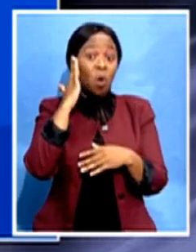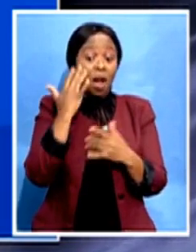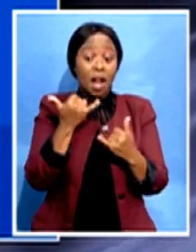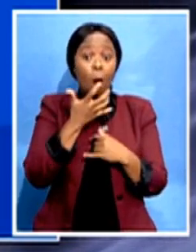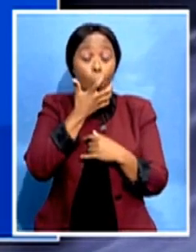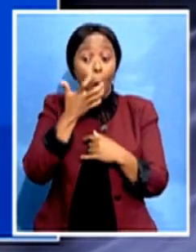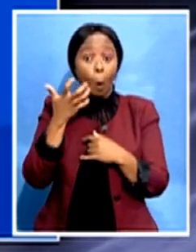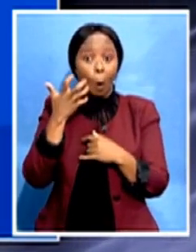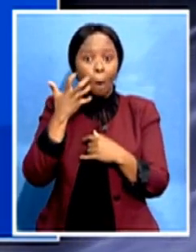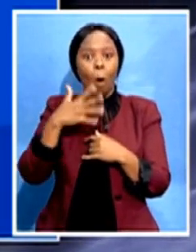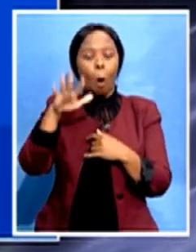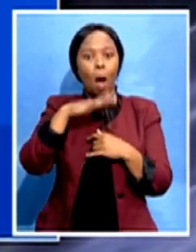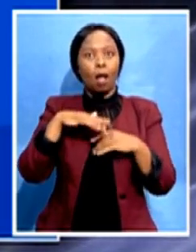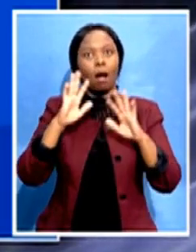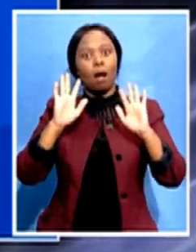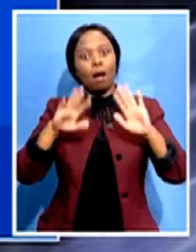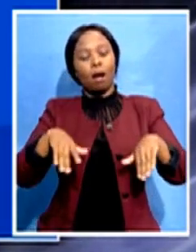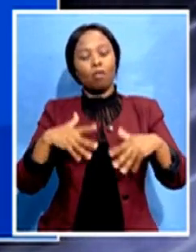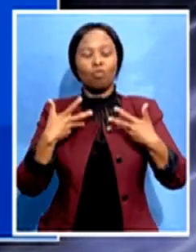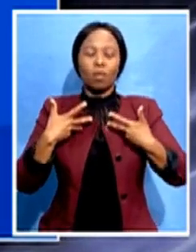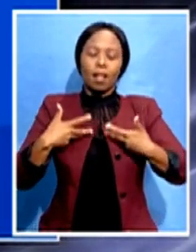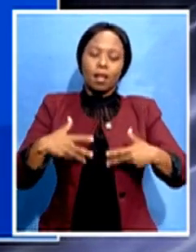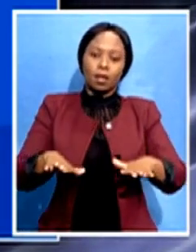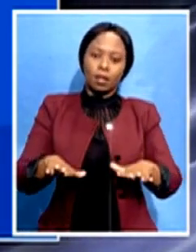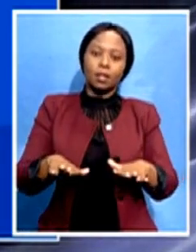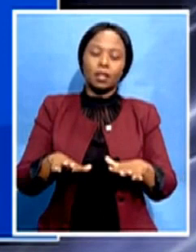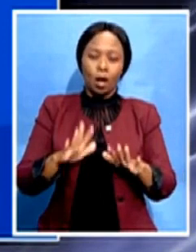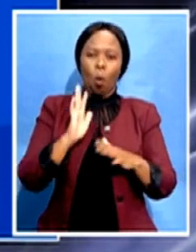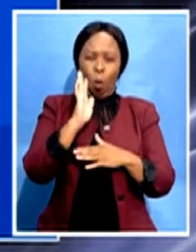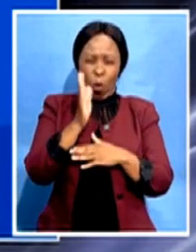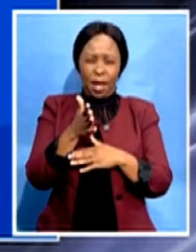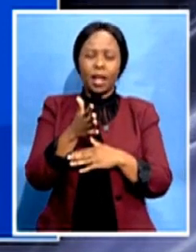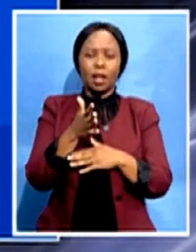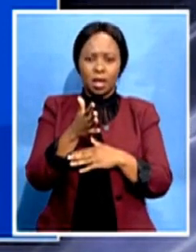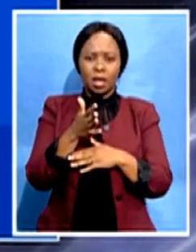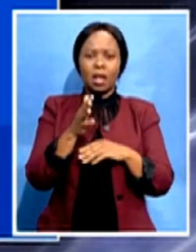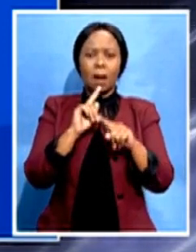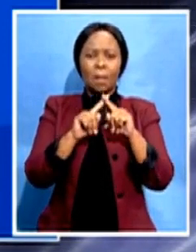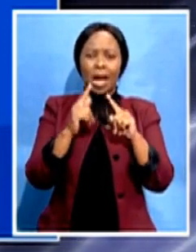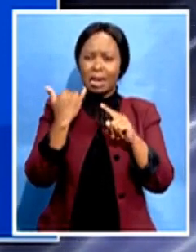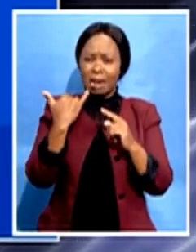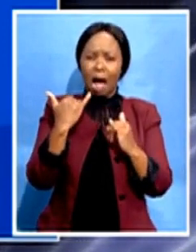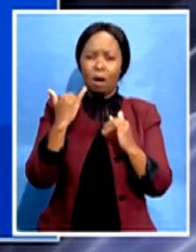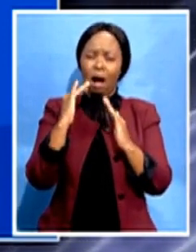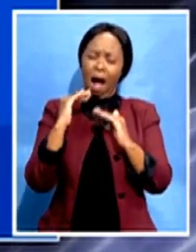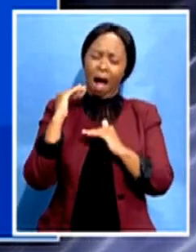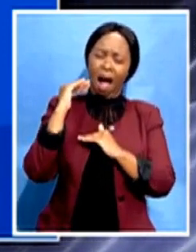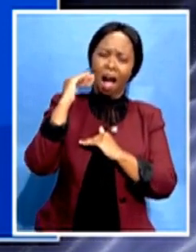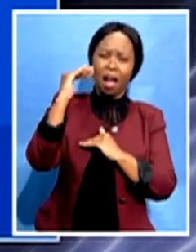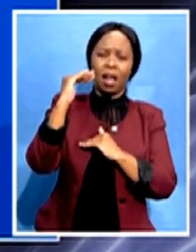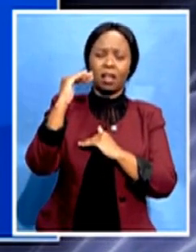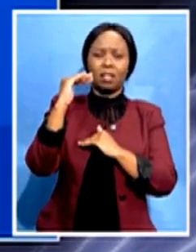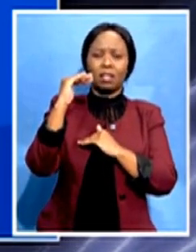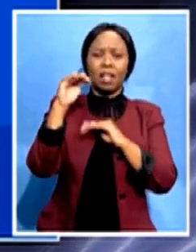a hard winter that sadly saw the highest level of cases and deaths during the pandemic so far. This